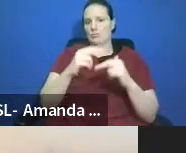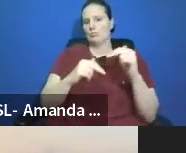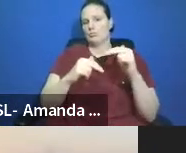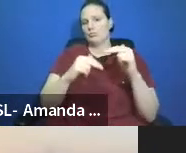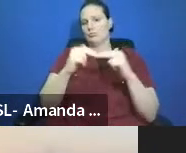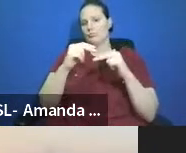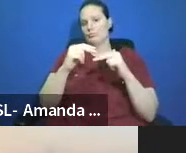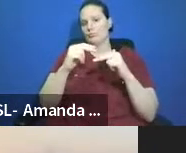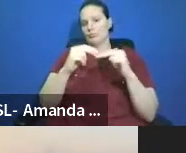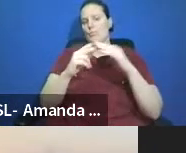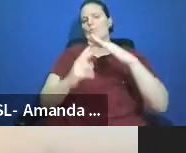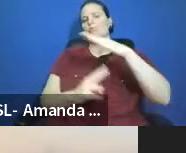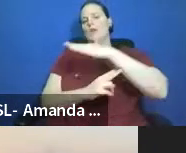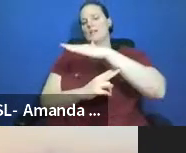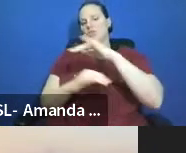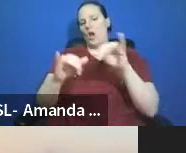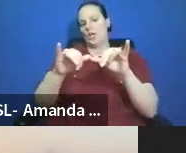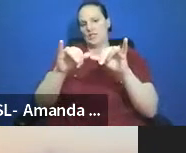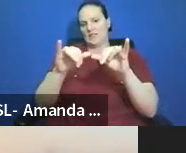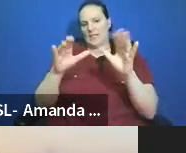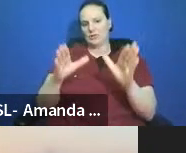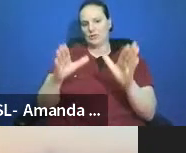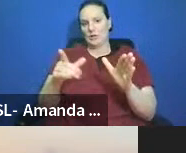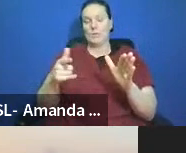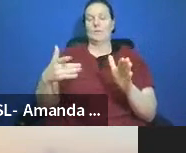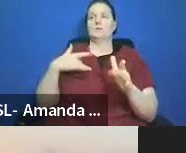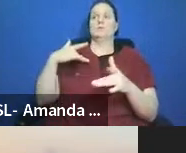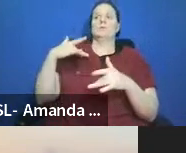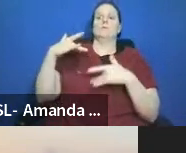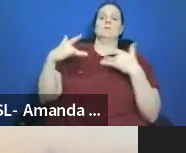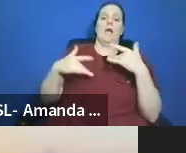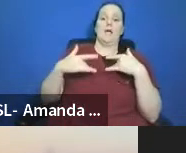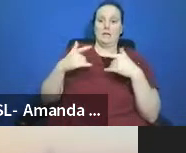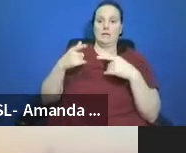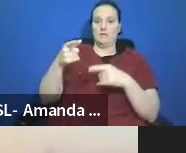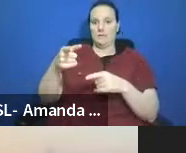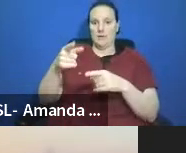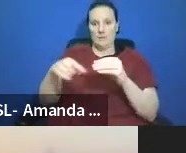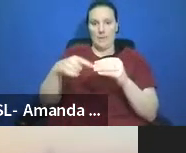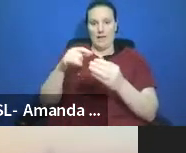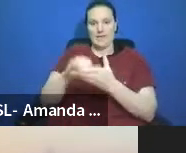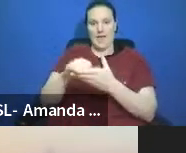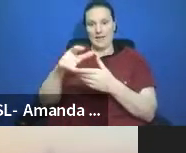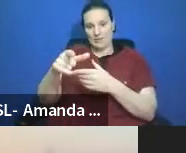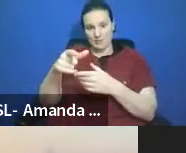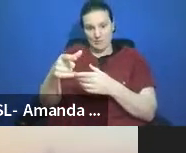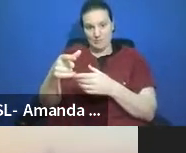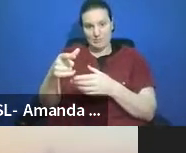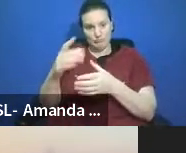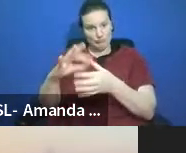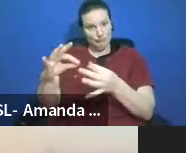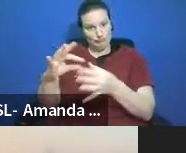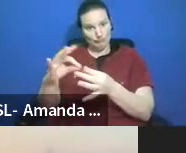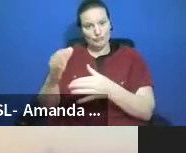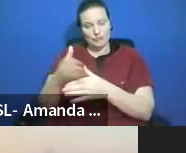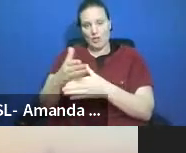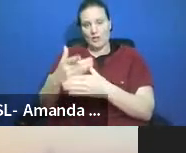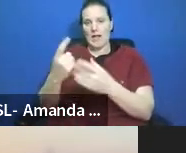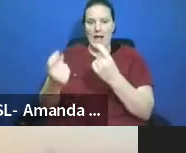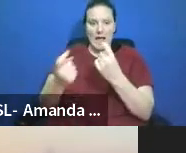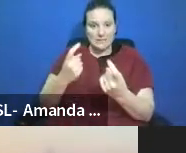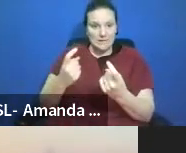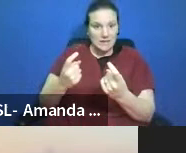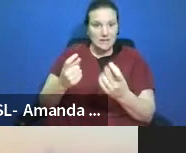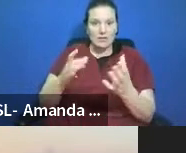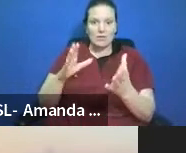architecture. We are super excited about the fact that you're leaning in and sharing and asking questions, because